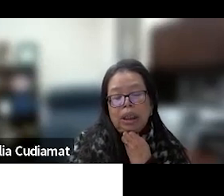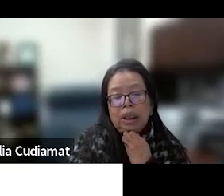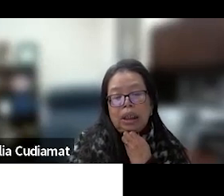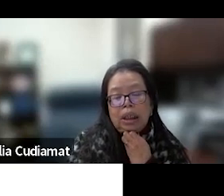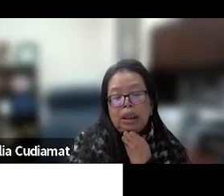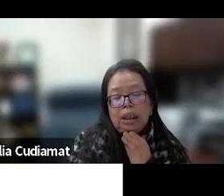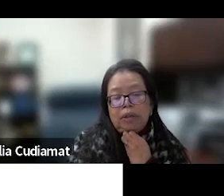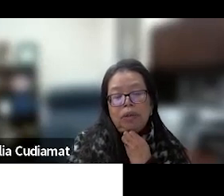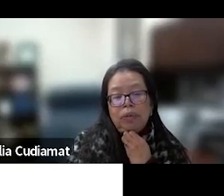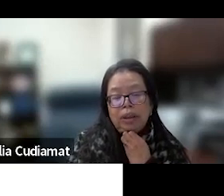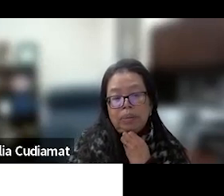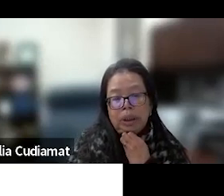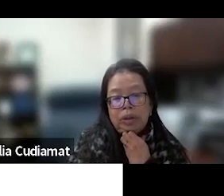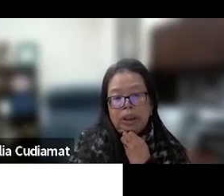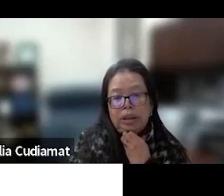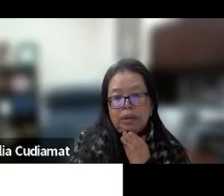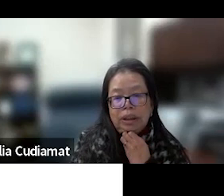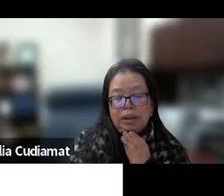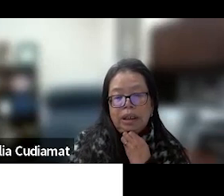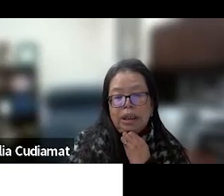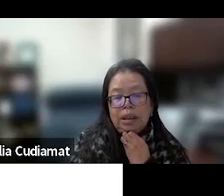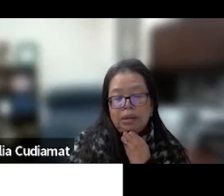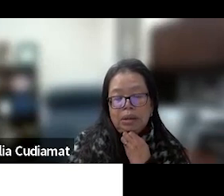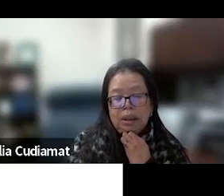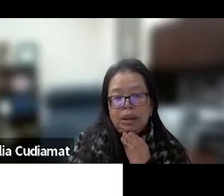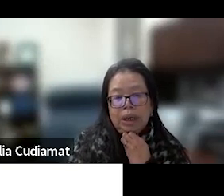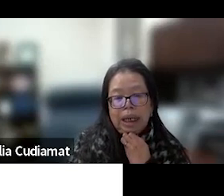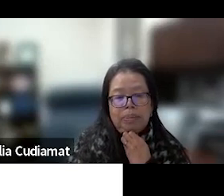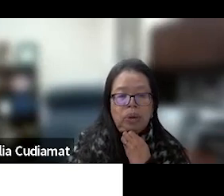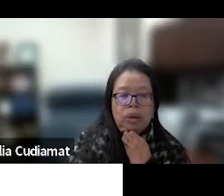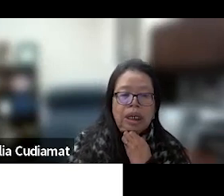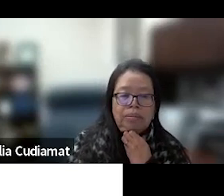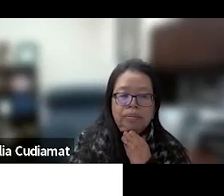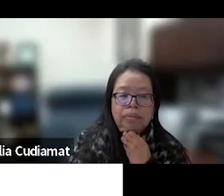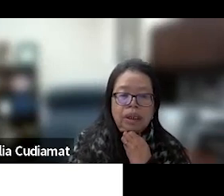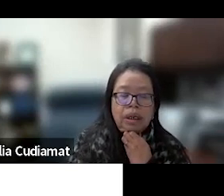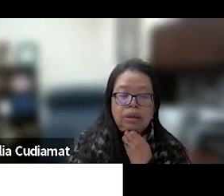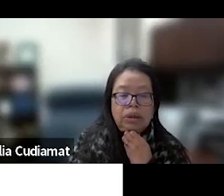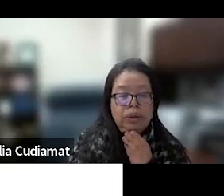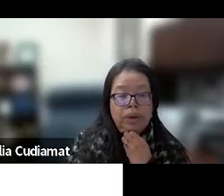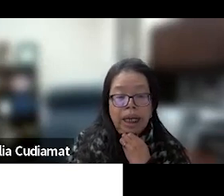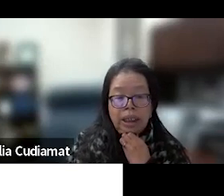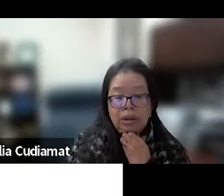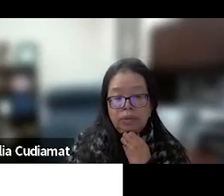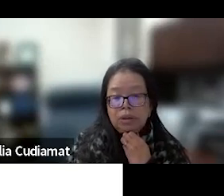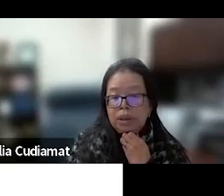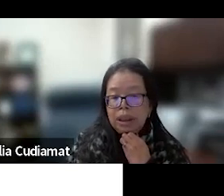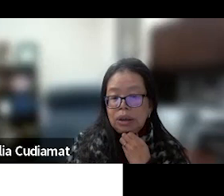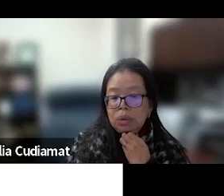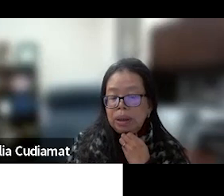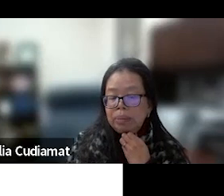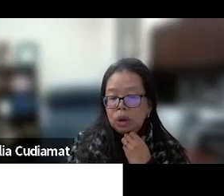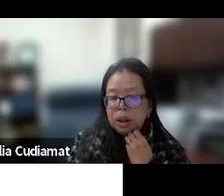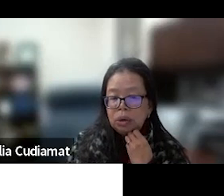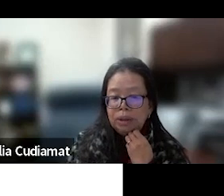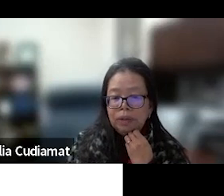we fulfill the priorities of this grant program. So the range of the grants